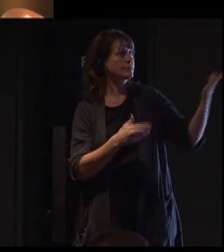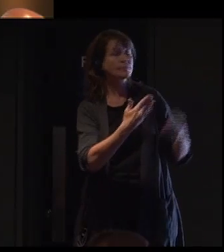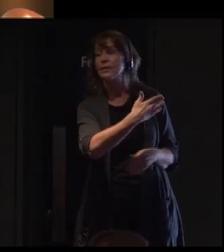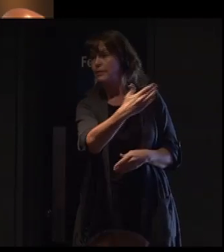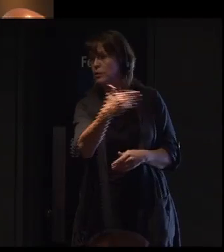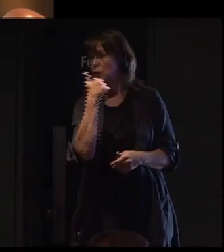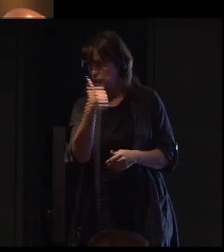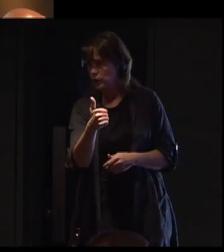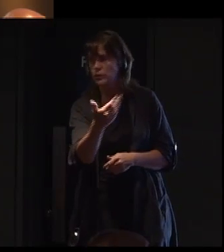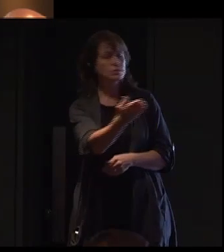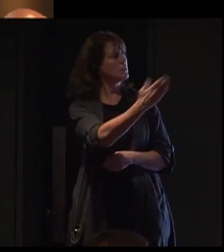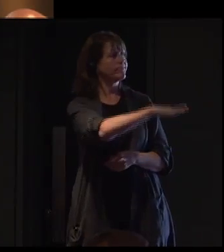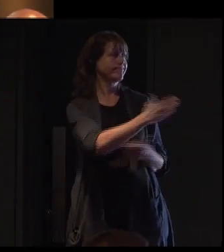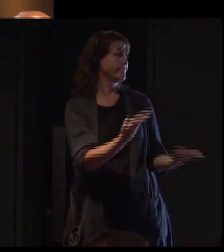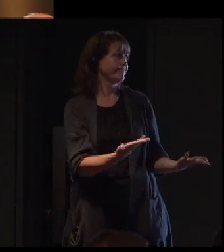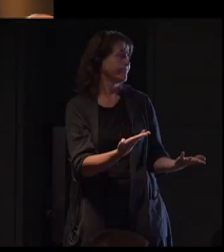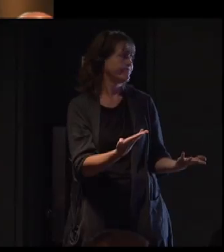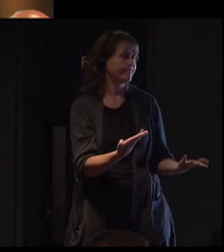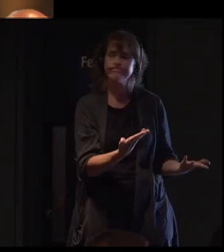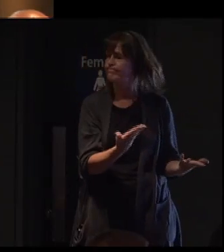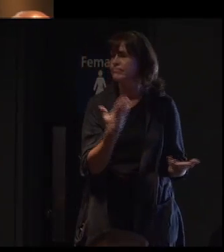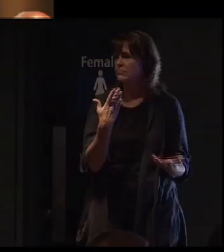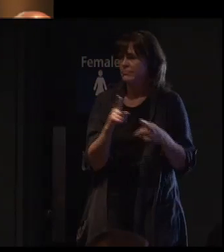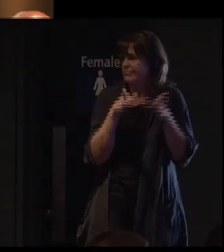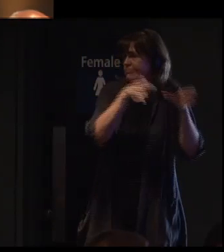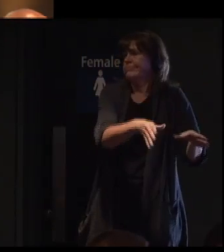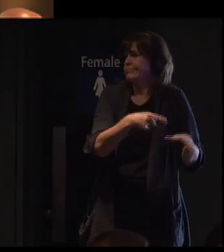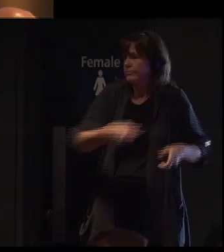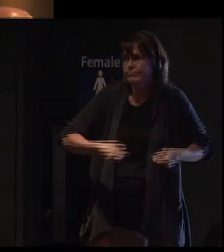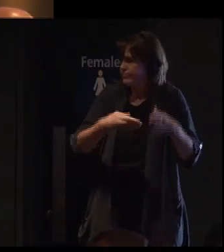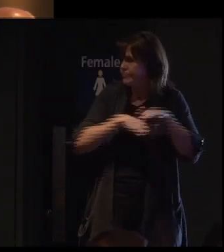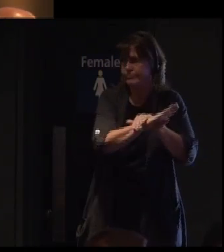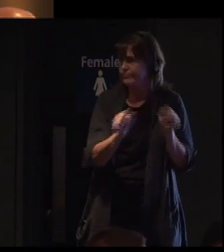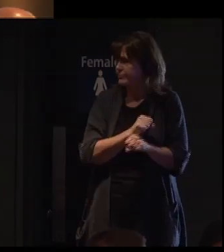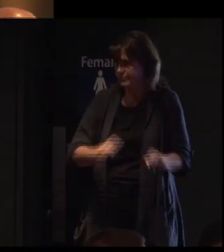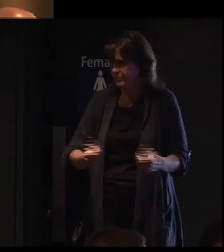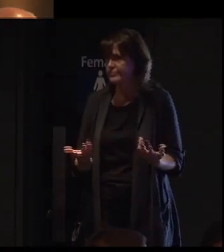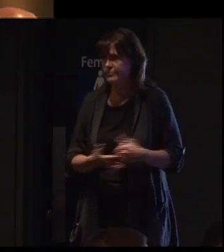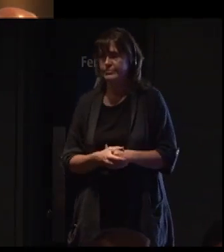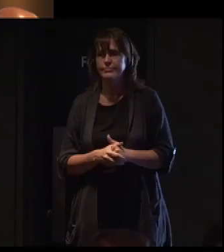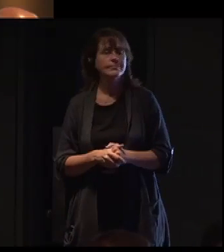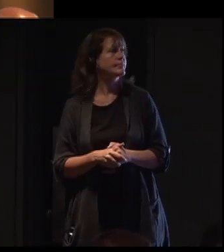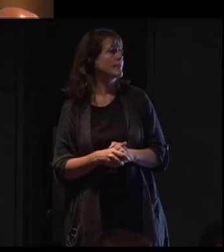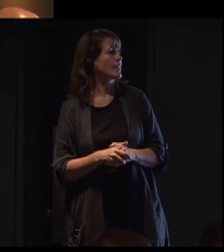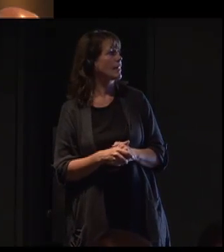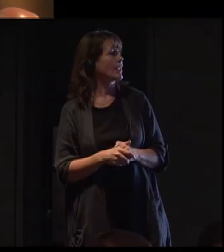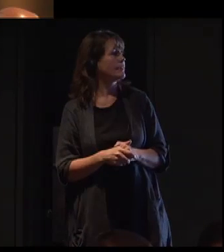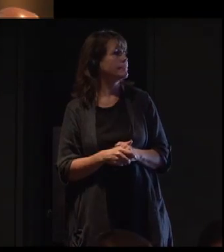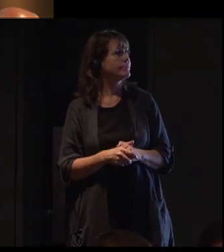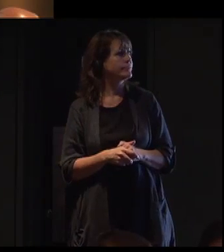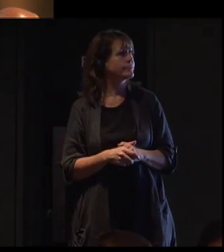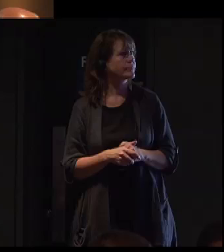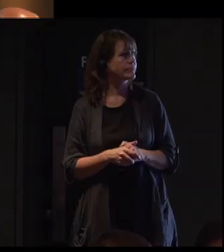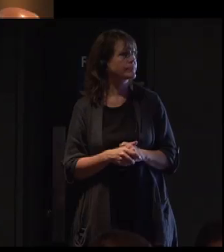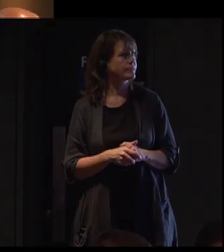as per the guide, and left a temporary facility. I don't know how accessible that is, but I'm sure some of you have